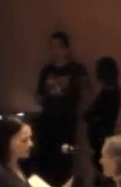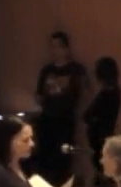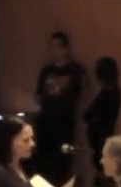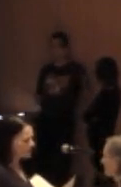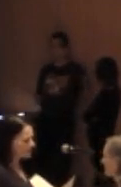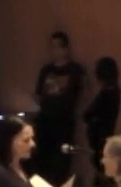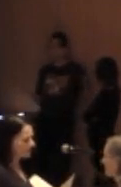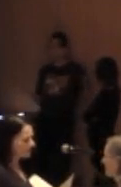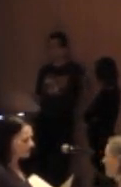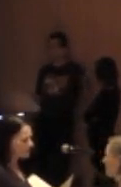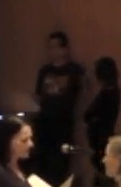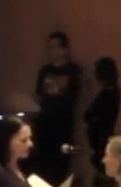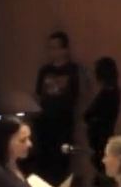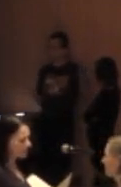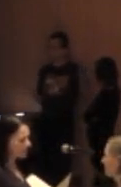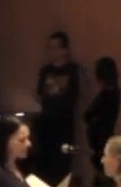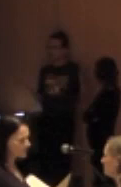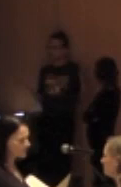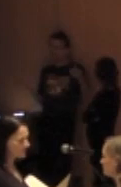not